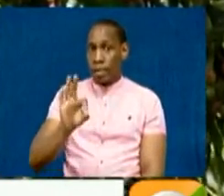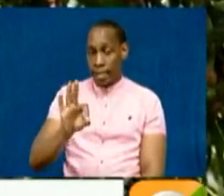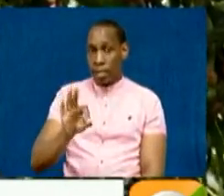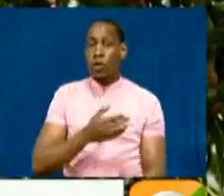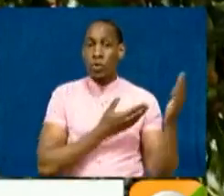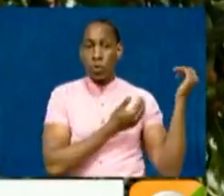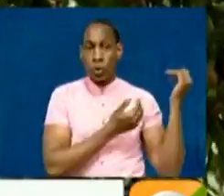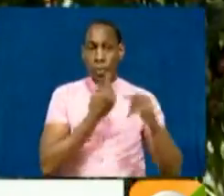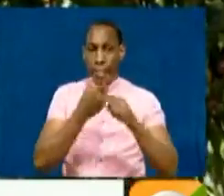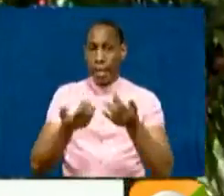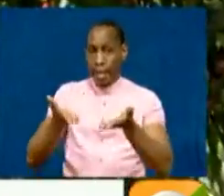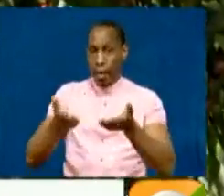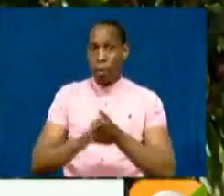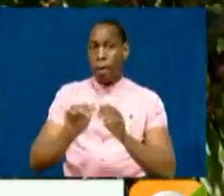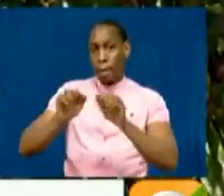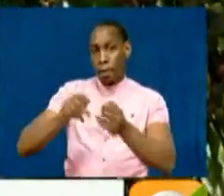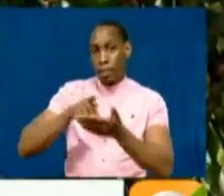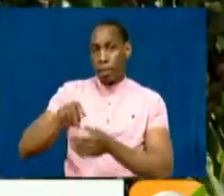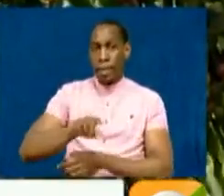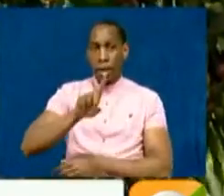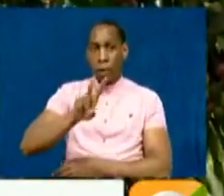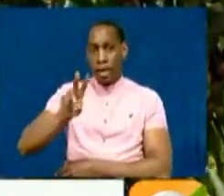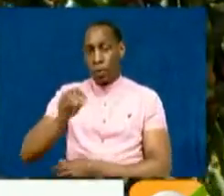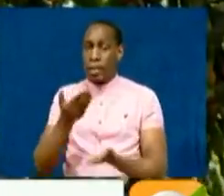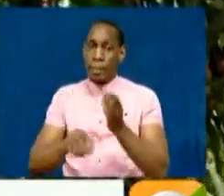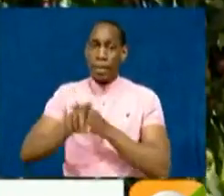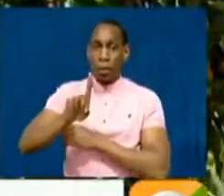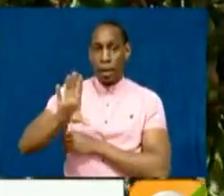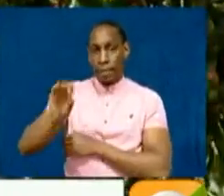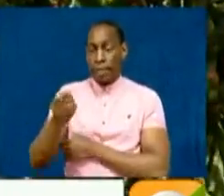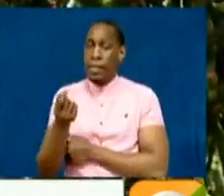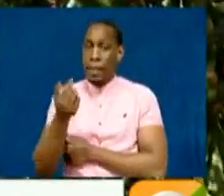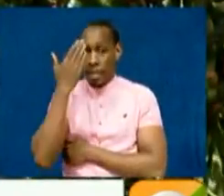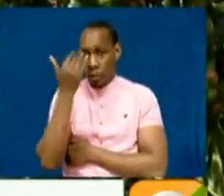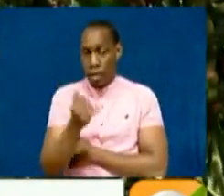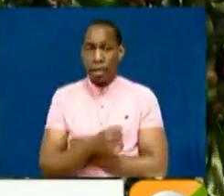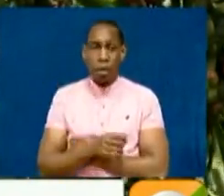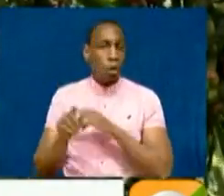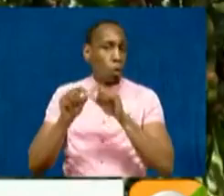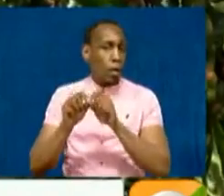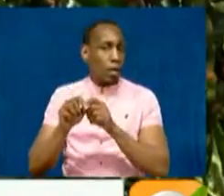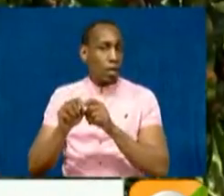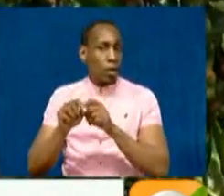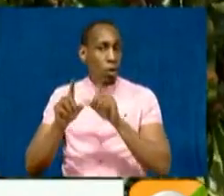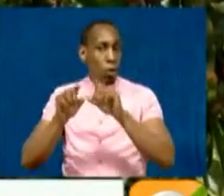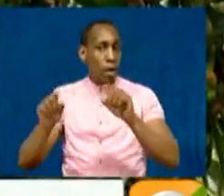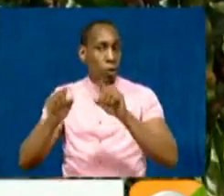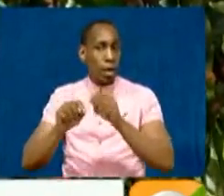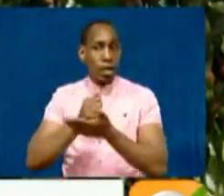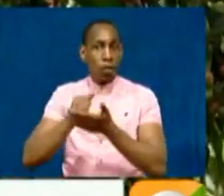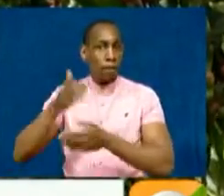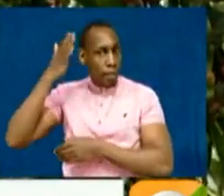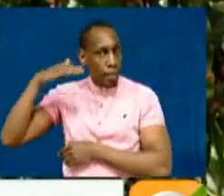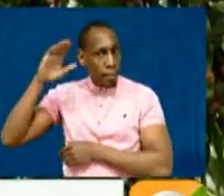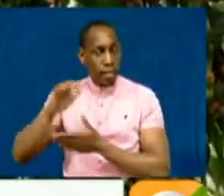103. Tuna hope this year tunaweza kulipwa hata 120 ama 150 kwa vile tunasikia kahawa kama huko Brazil